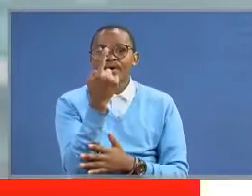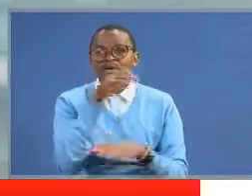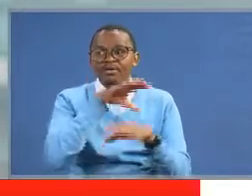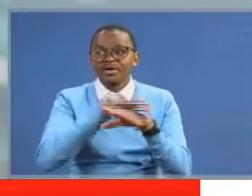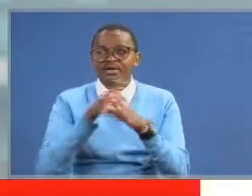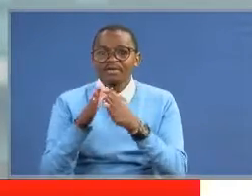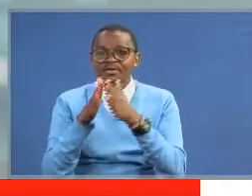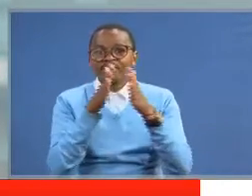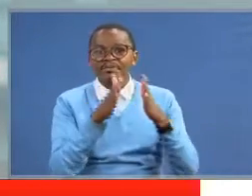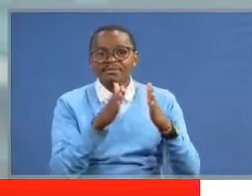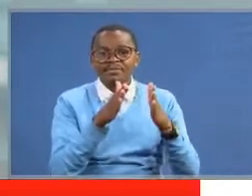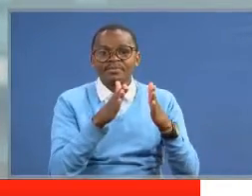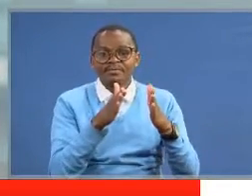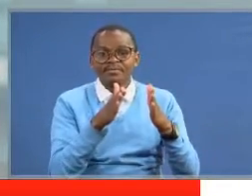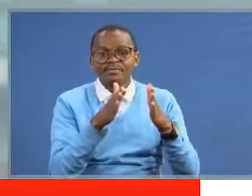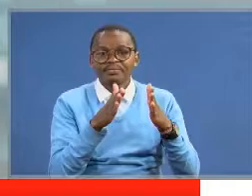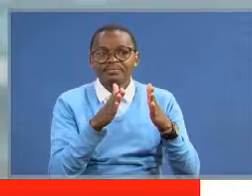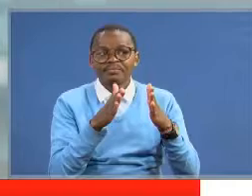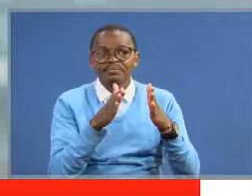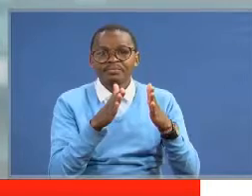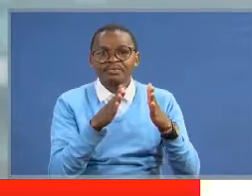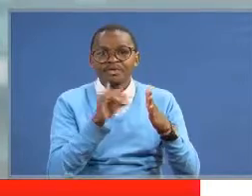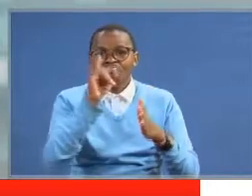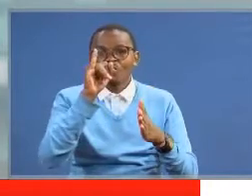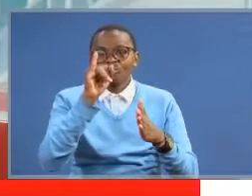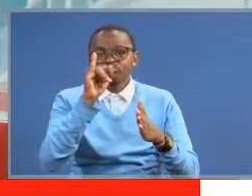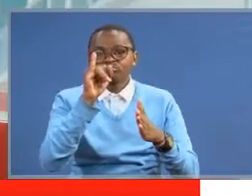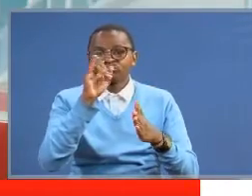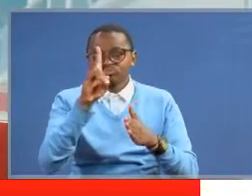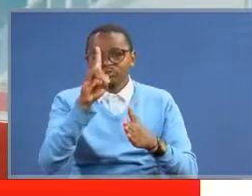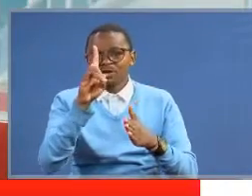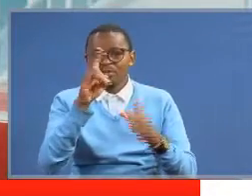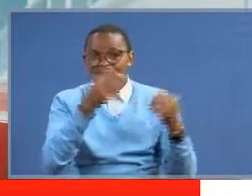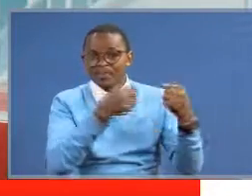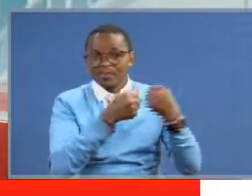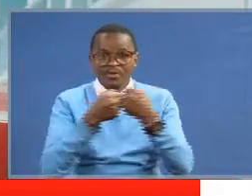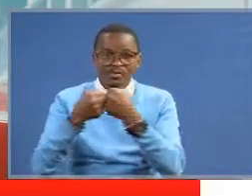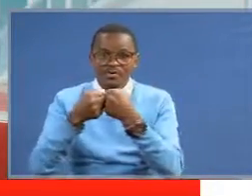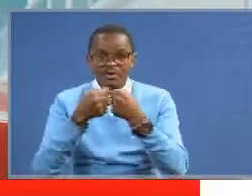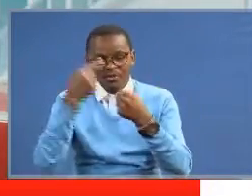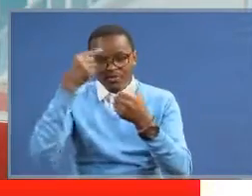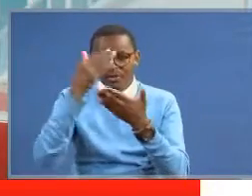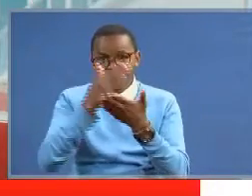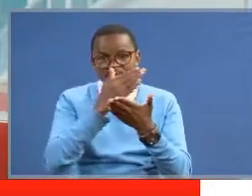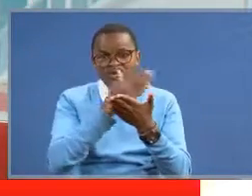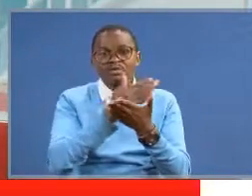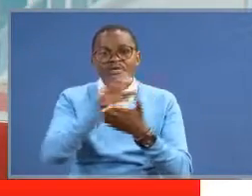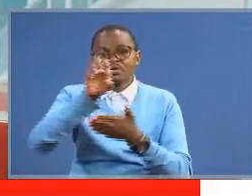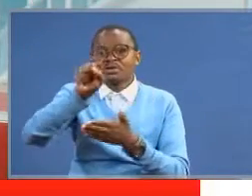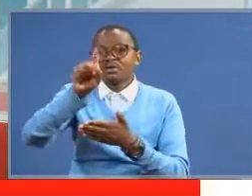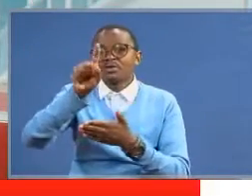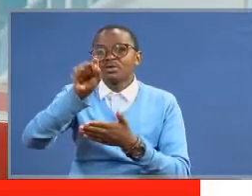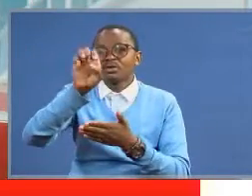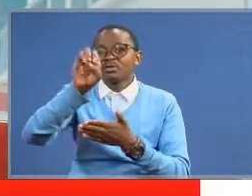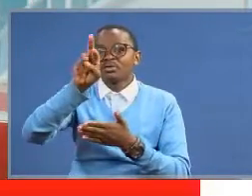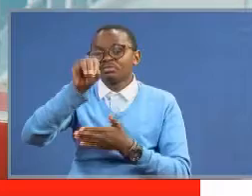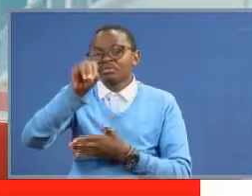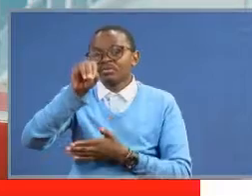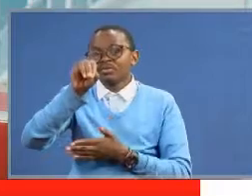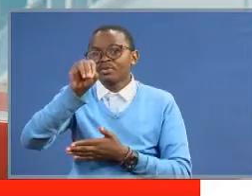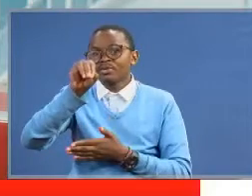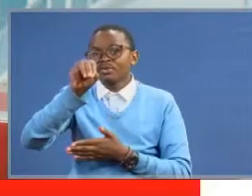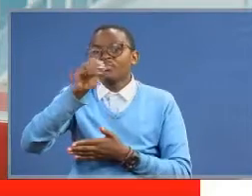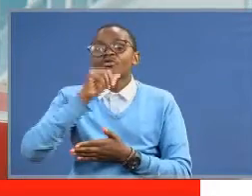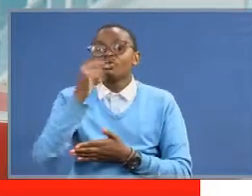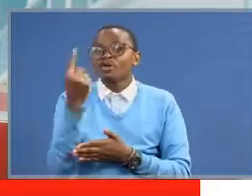the opportunity to go to the US? Yeah, so actually it's one of the most competitive programs for women in STEM globally, not only in Kenya. Like